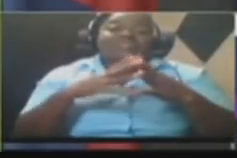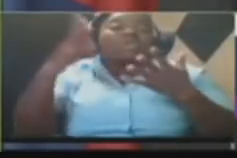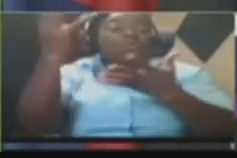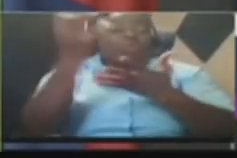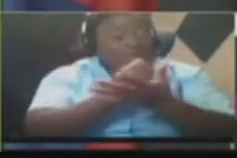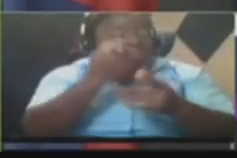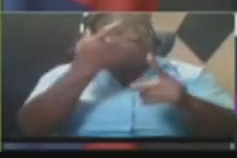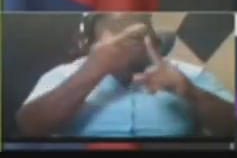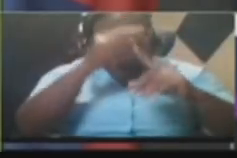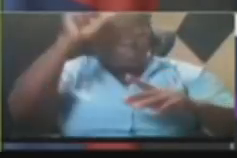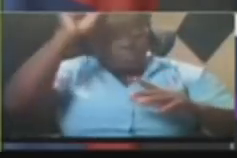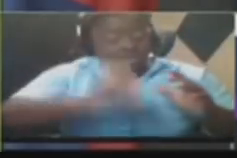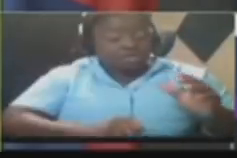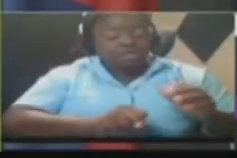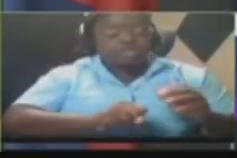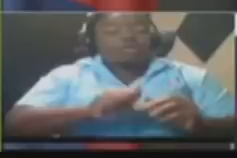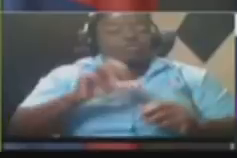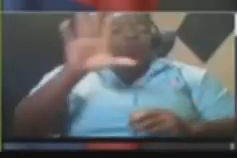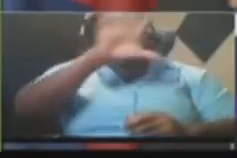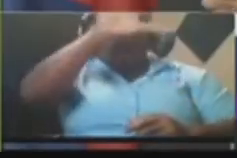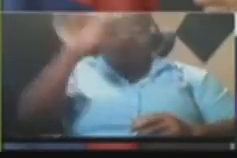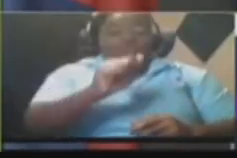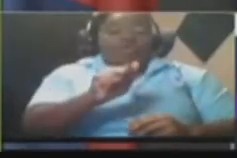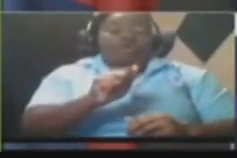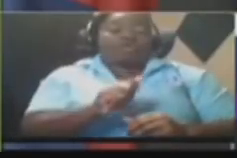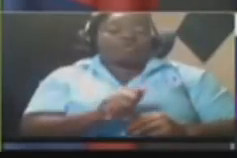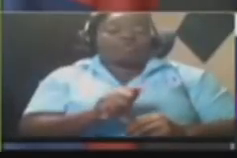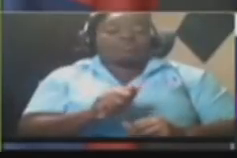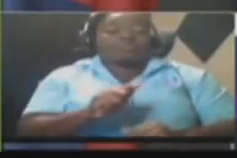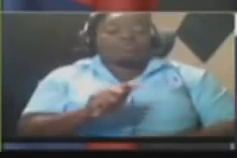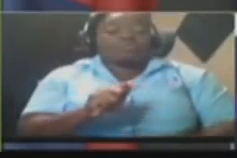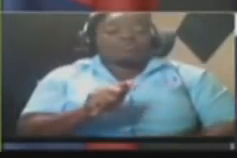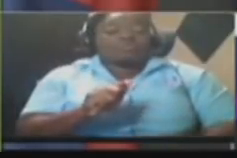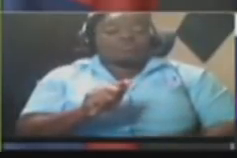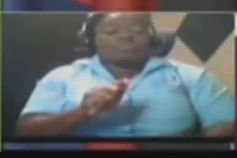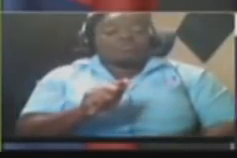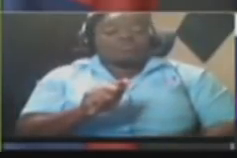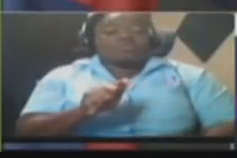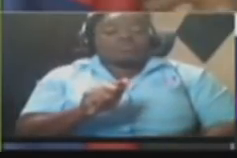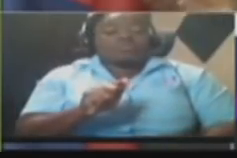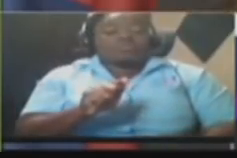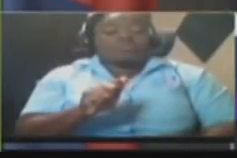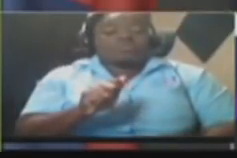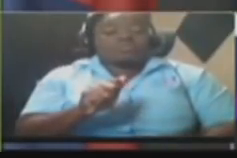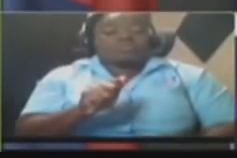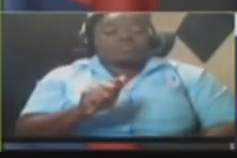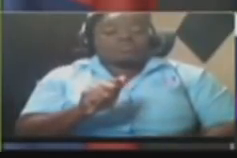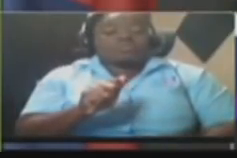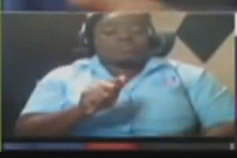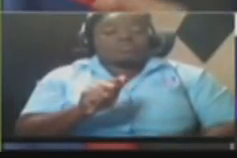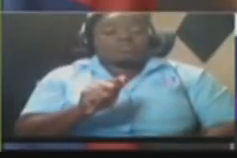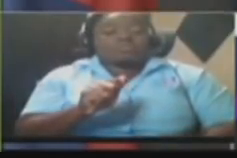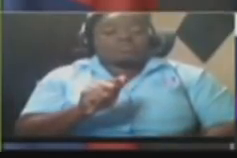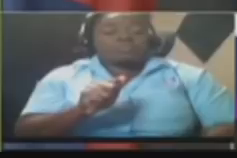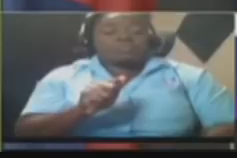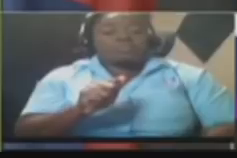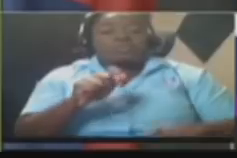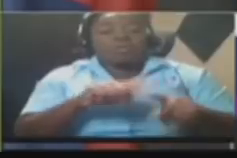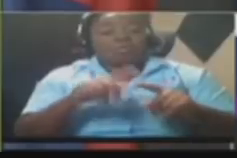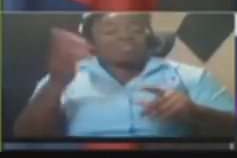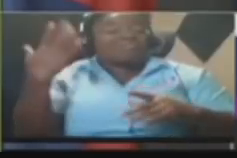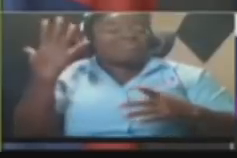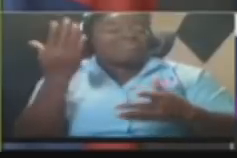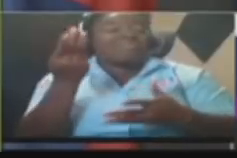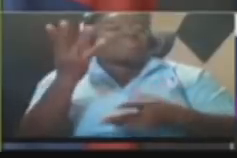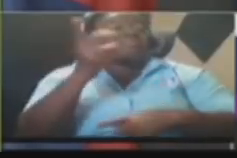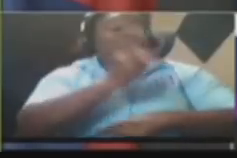Africa. That wasn't done. When we had those discussions and those agreements, that was not on the cards. But in the last few days, there have been